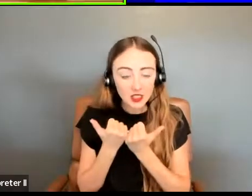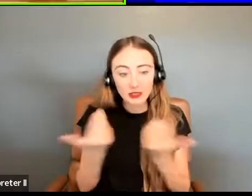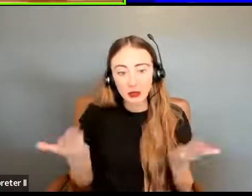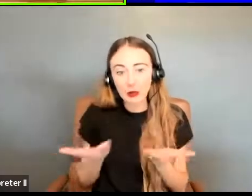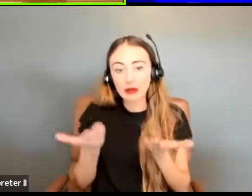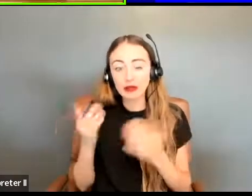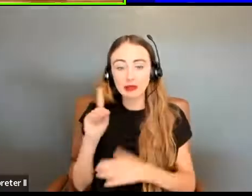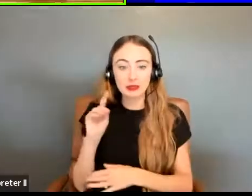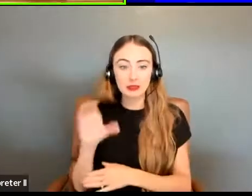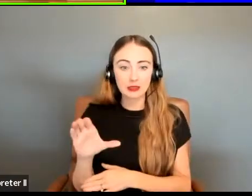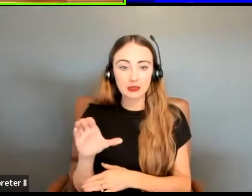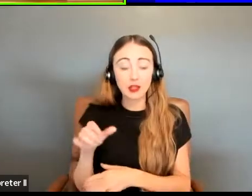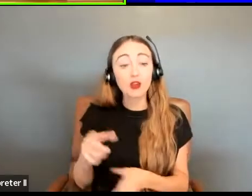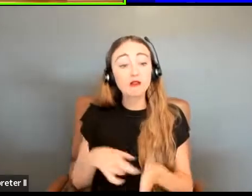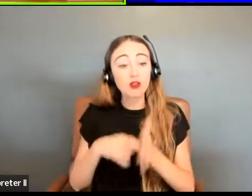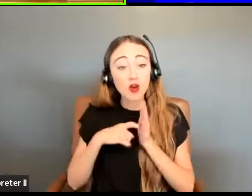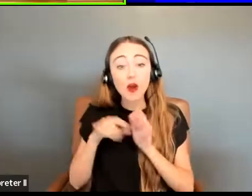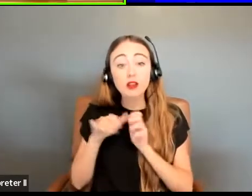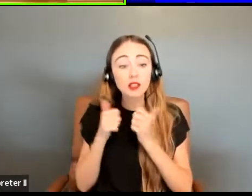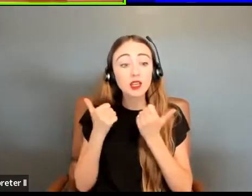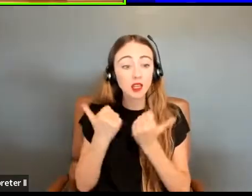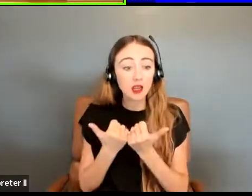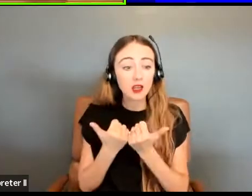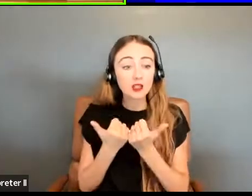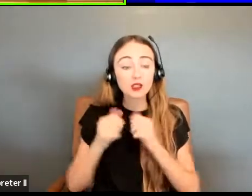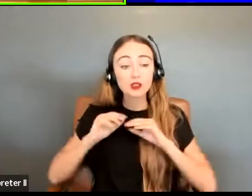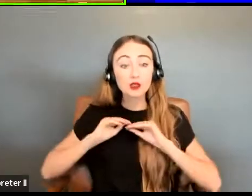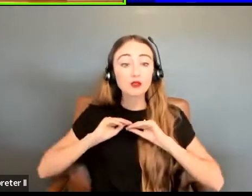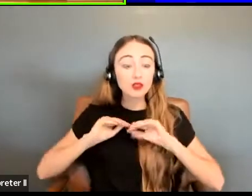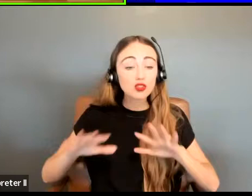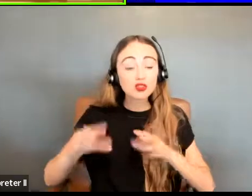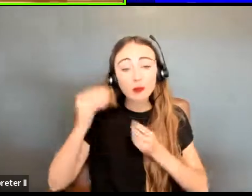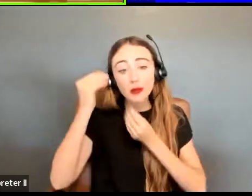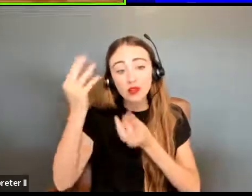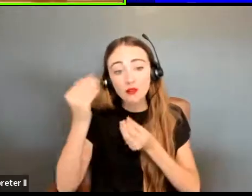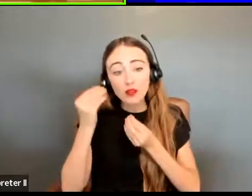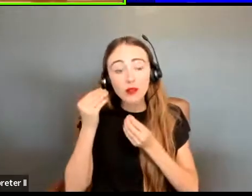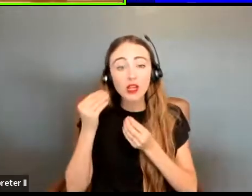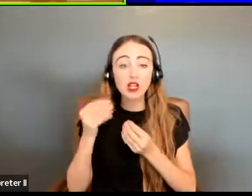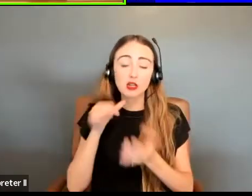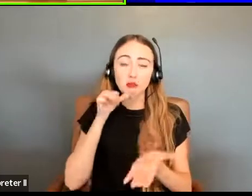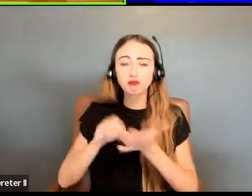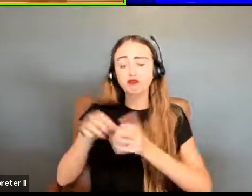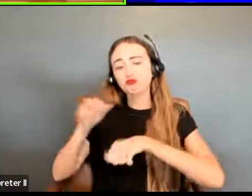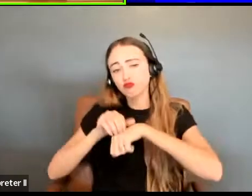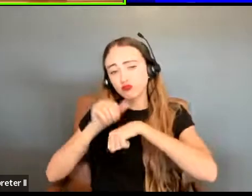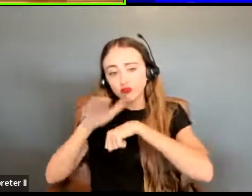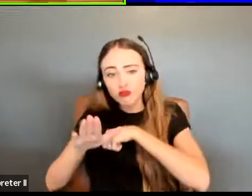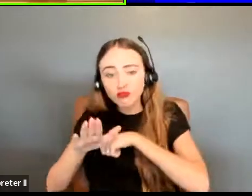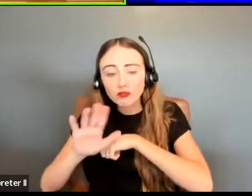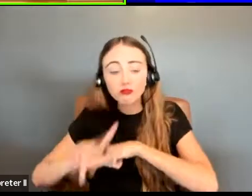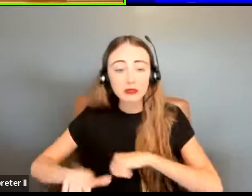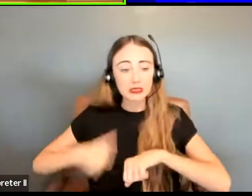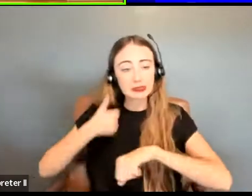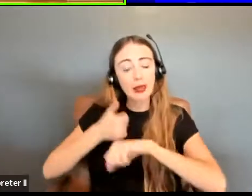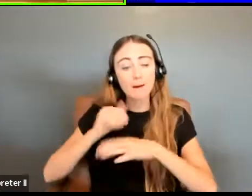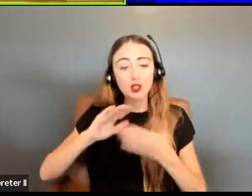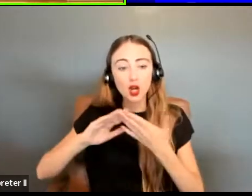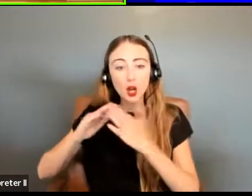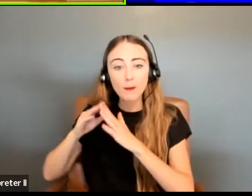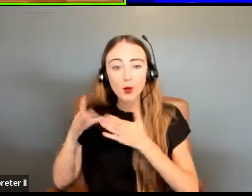It requires the agency to distribute informational mailers, establish a